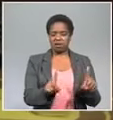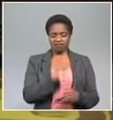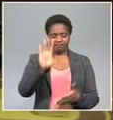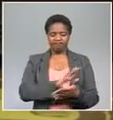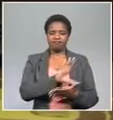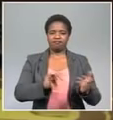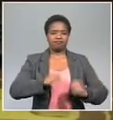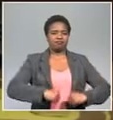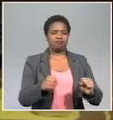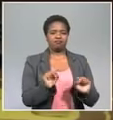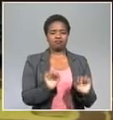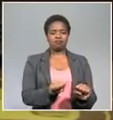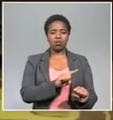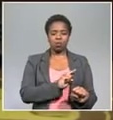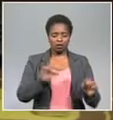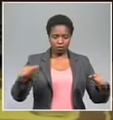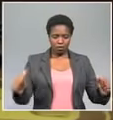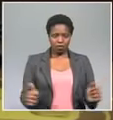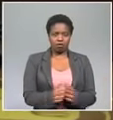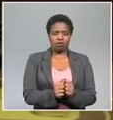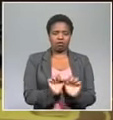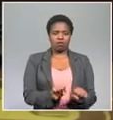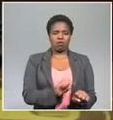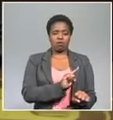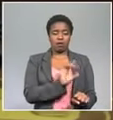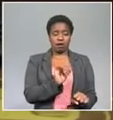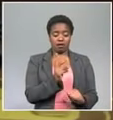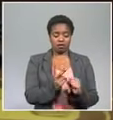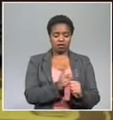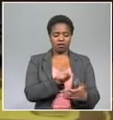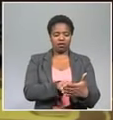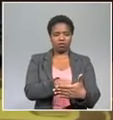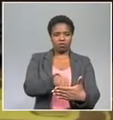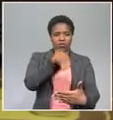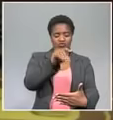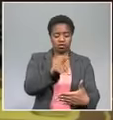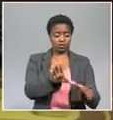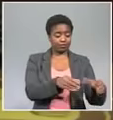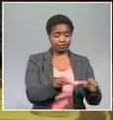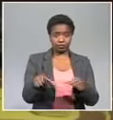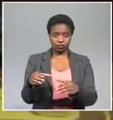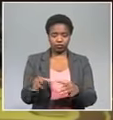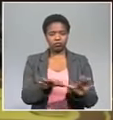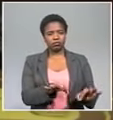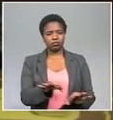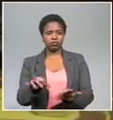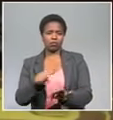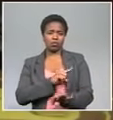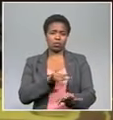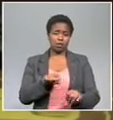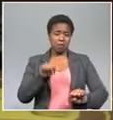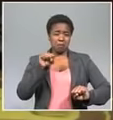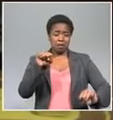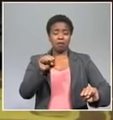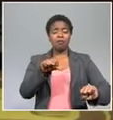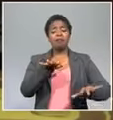previous agreements with the main opposition coalition, calling for snap elections. Talks with the opposition alliance have stalled after violent protests that left at